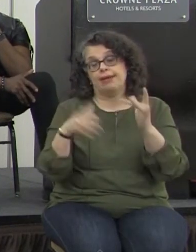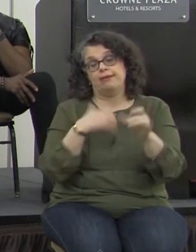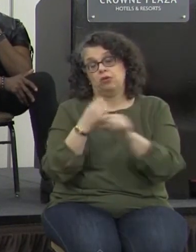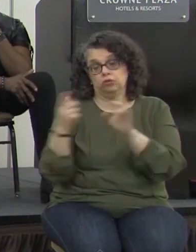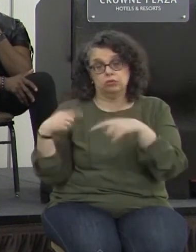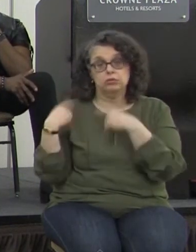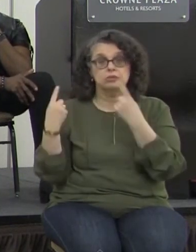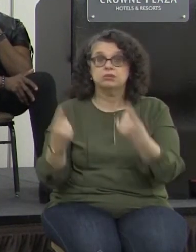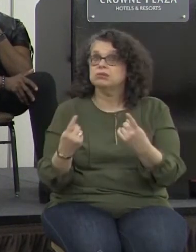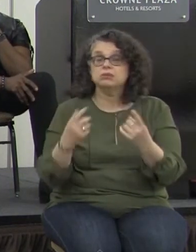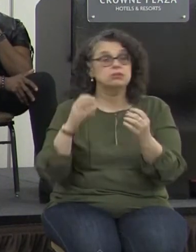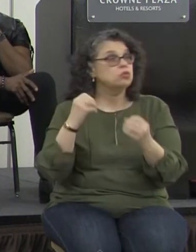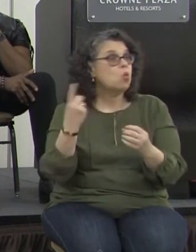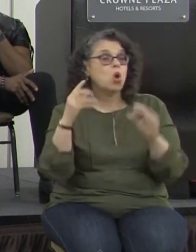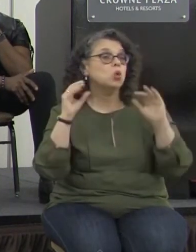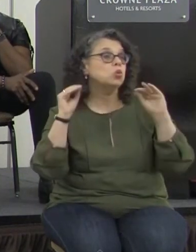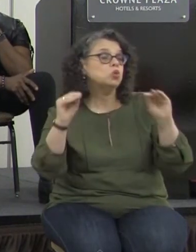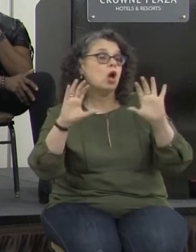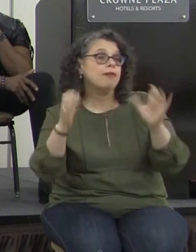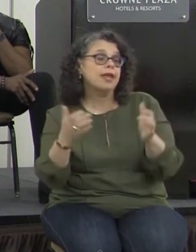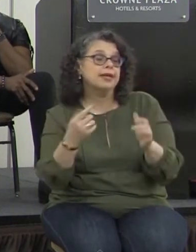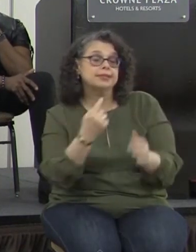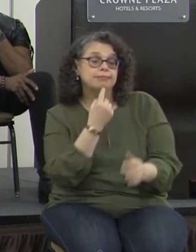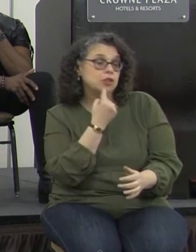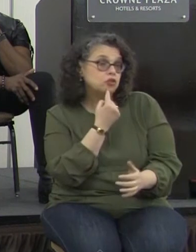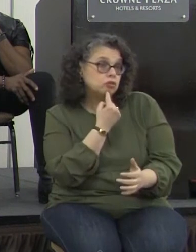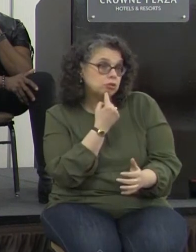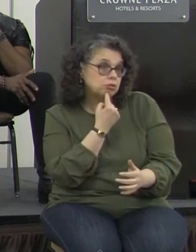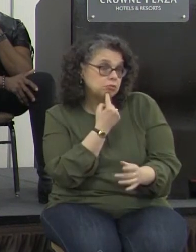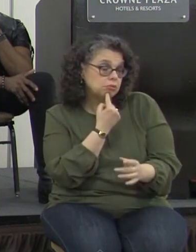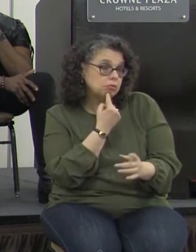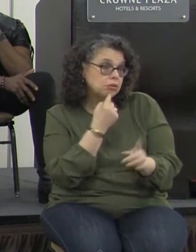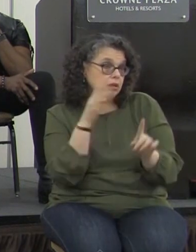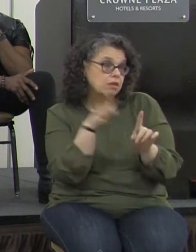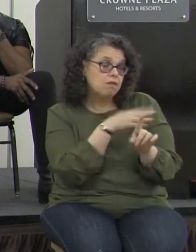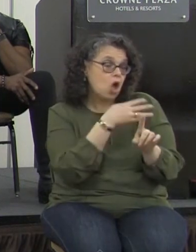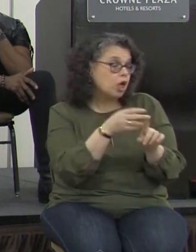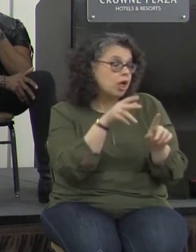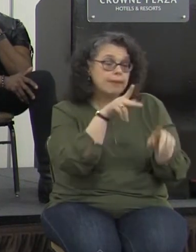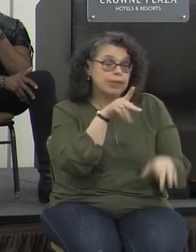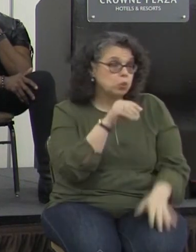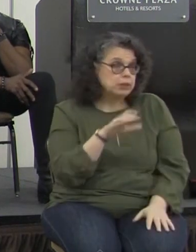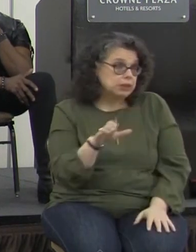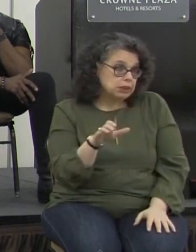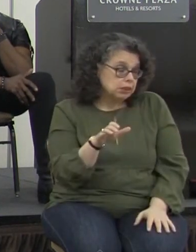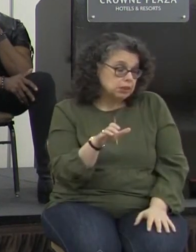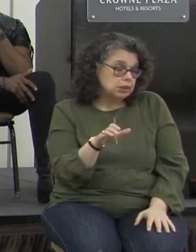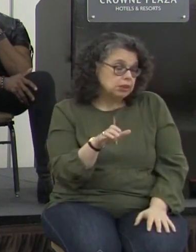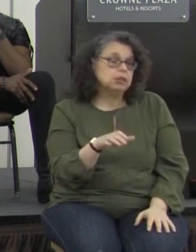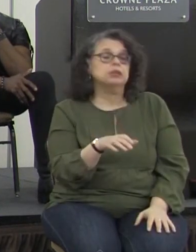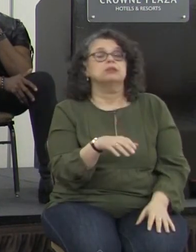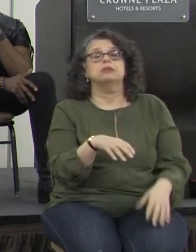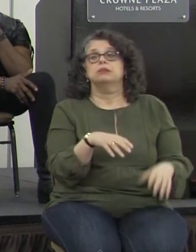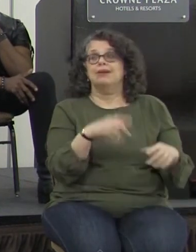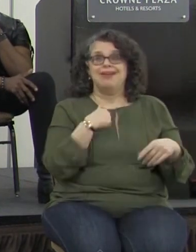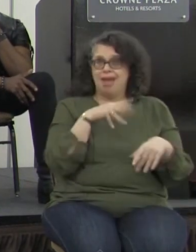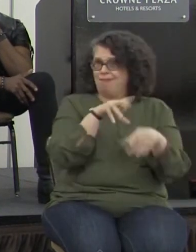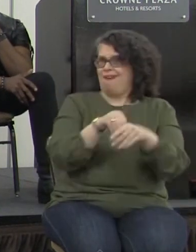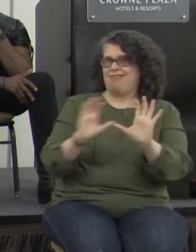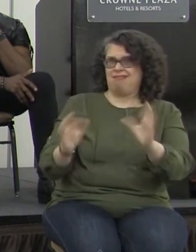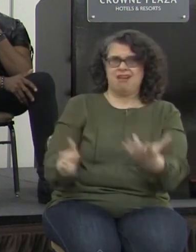one who taught the class ever mentioned flogging a person of color. And I'm in the